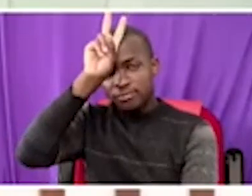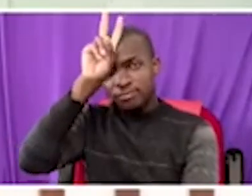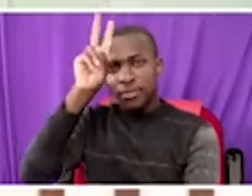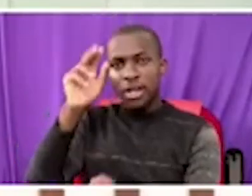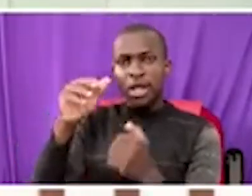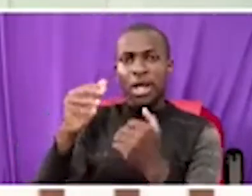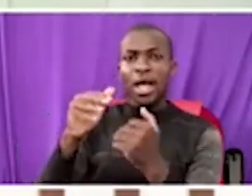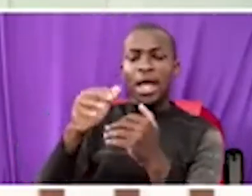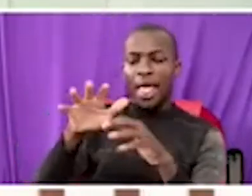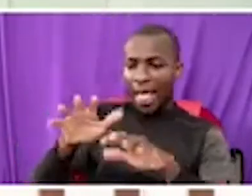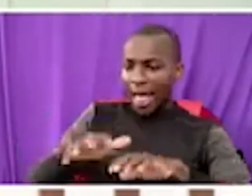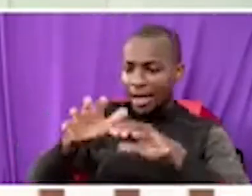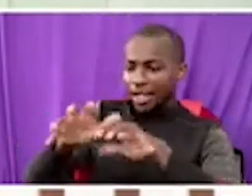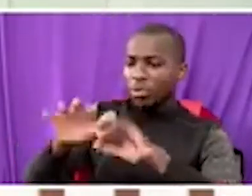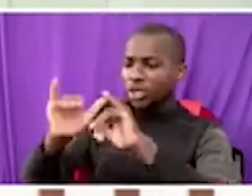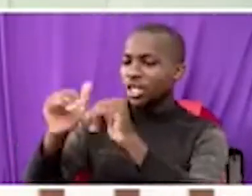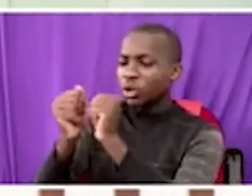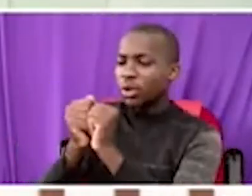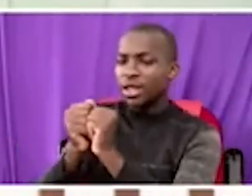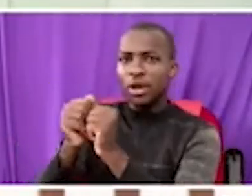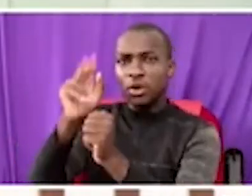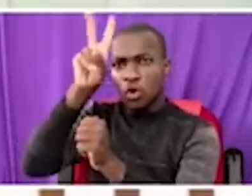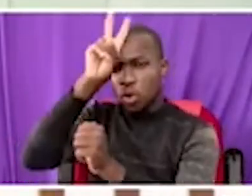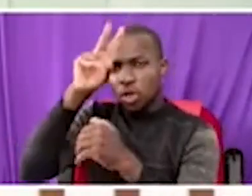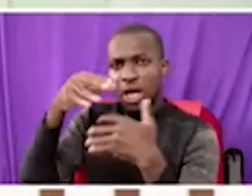with goats. They have never been bedfellows.